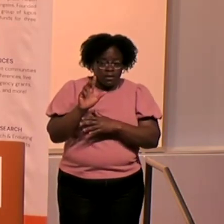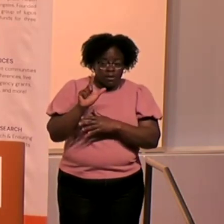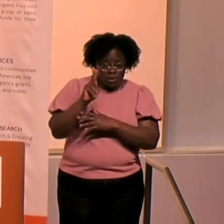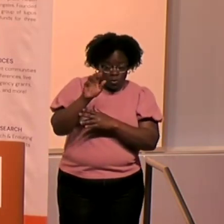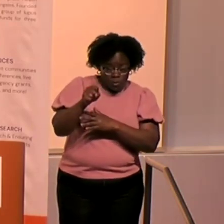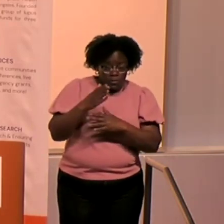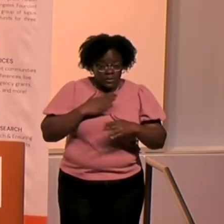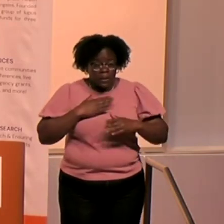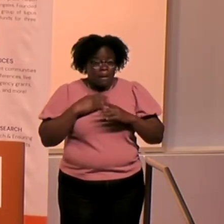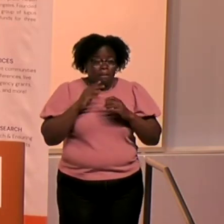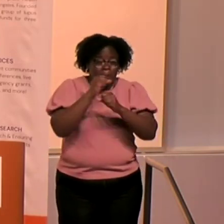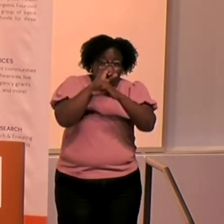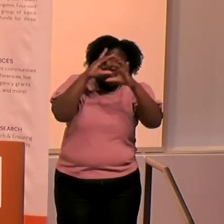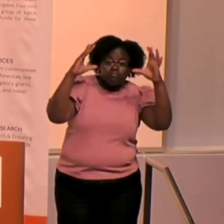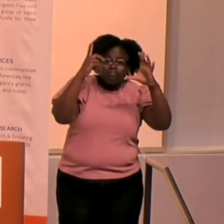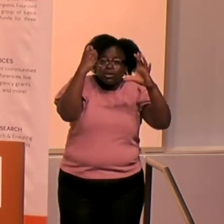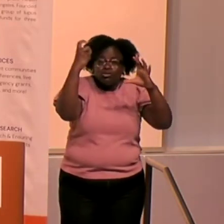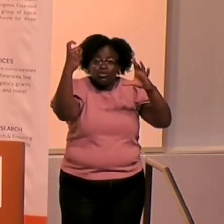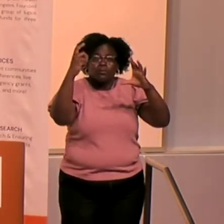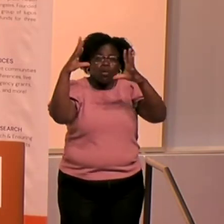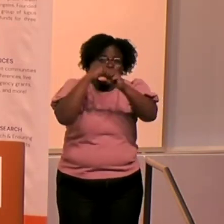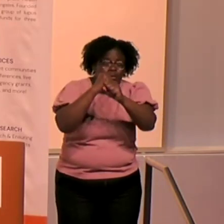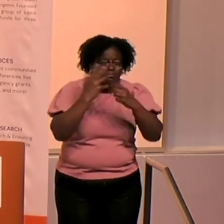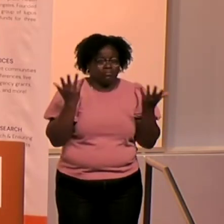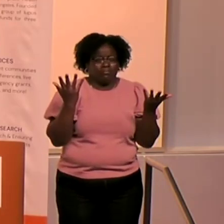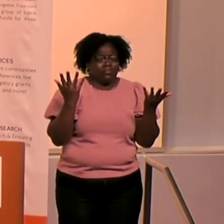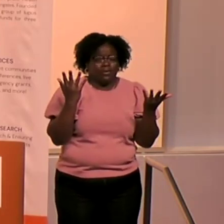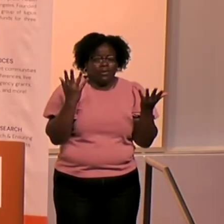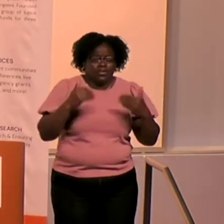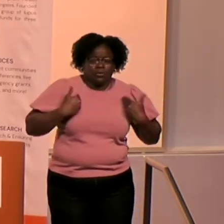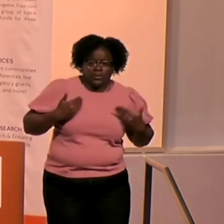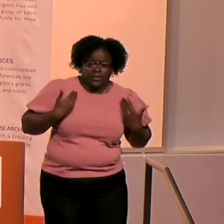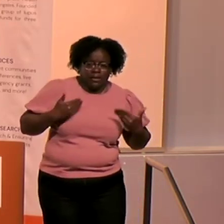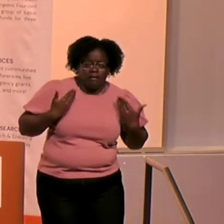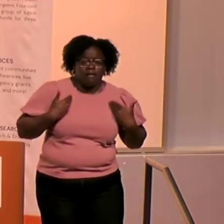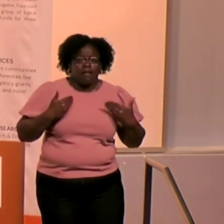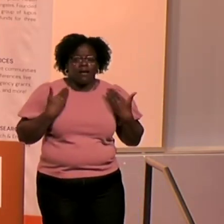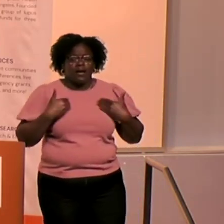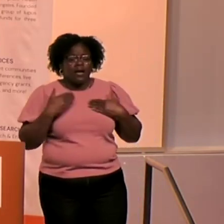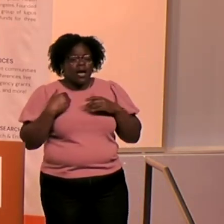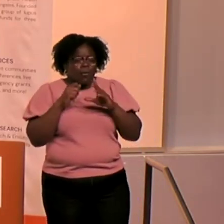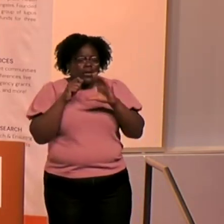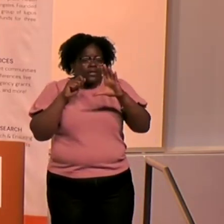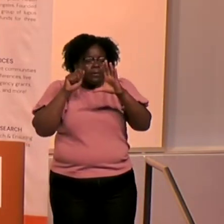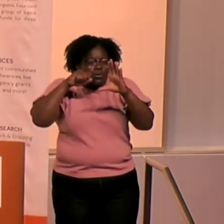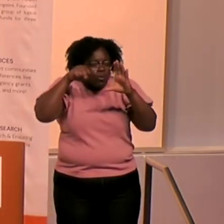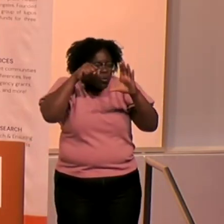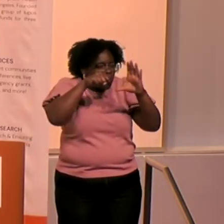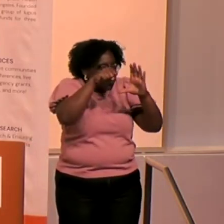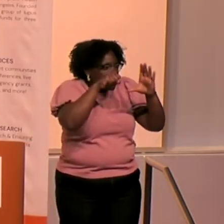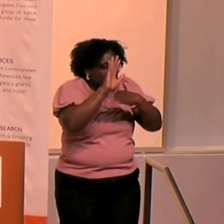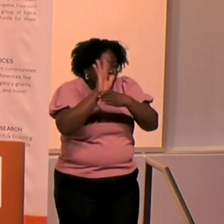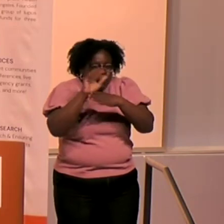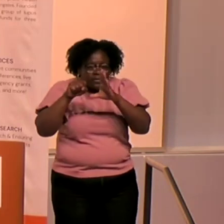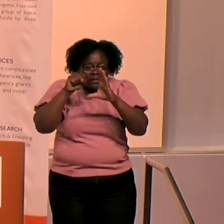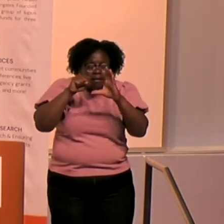diminish the dreams that I have wanted since I was a little girl, right? Which was to be a filmmaker. If anything, I was